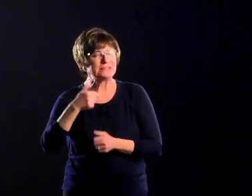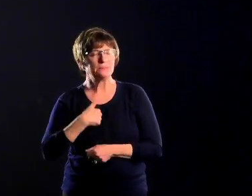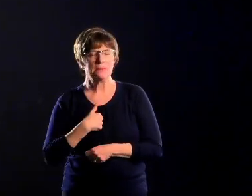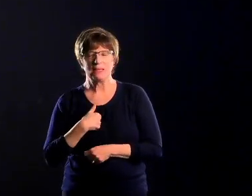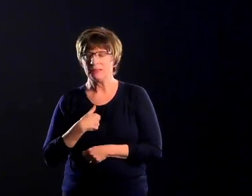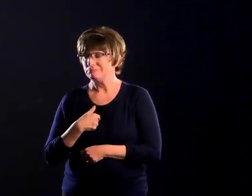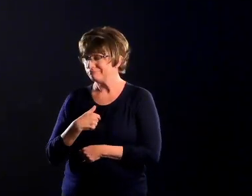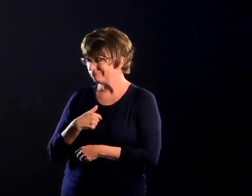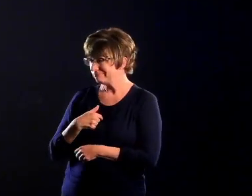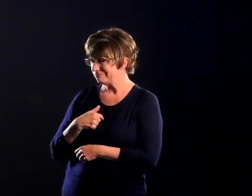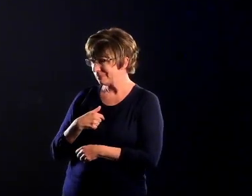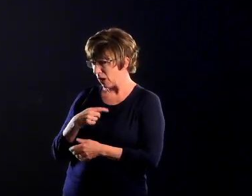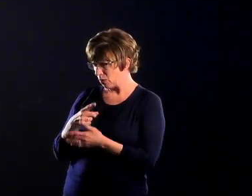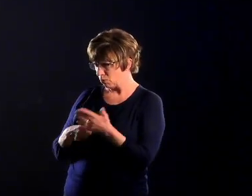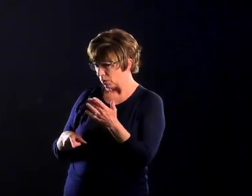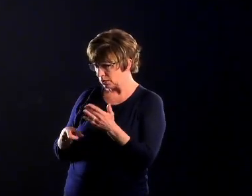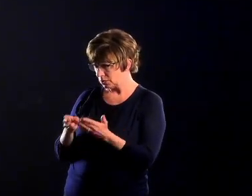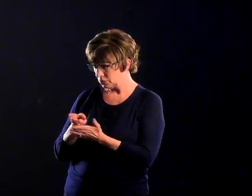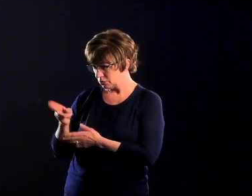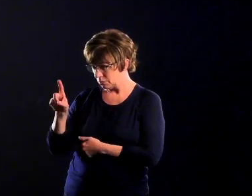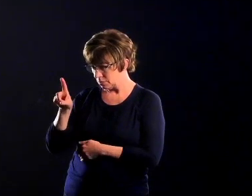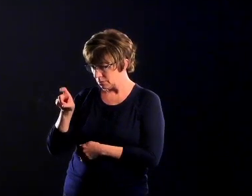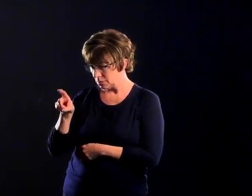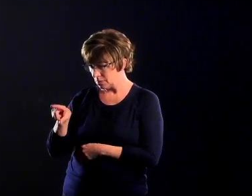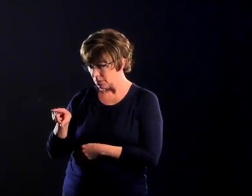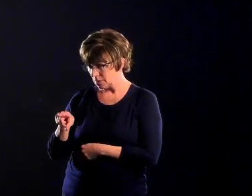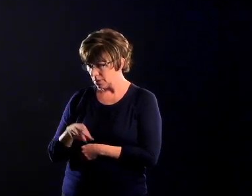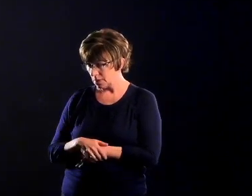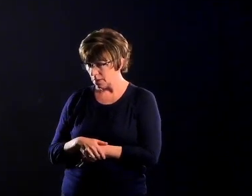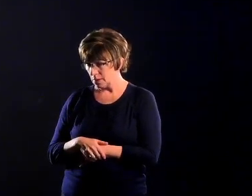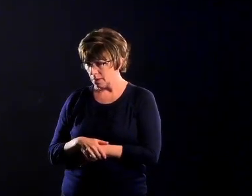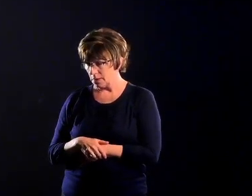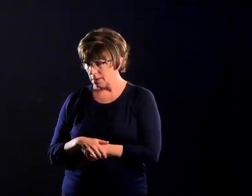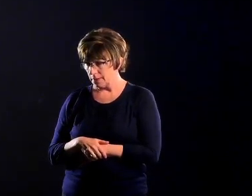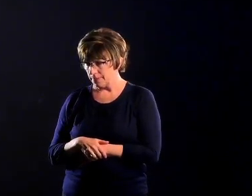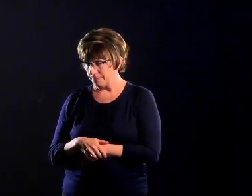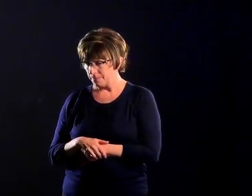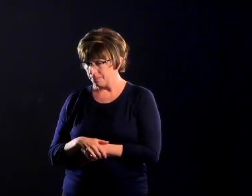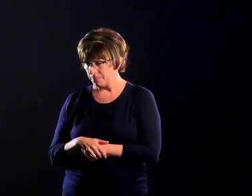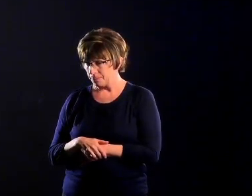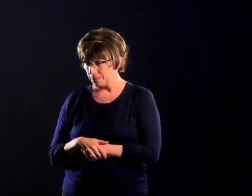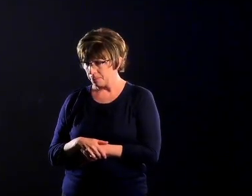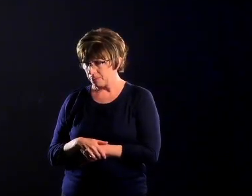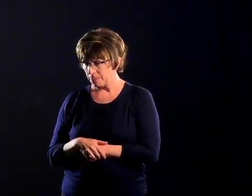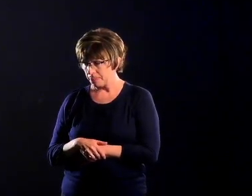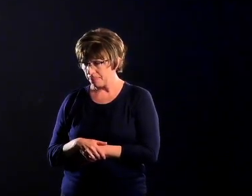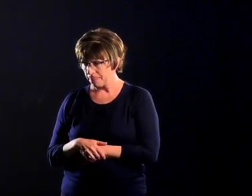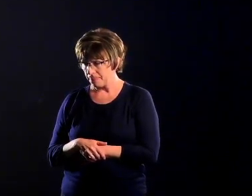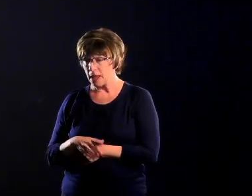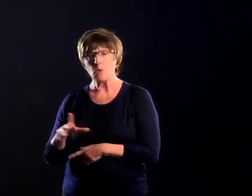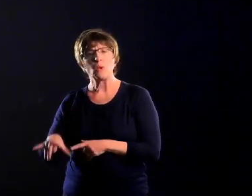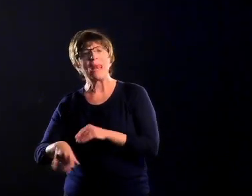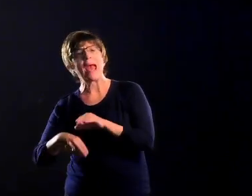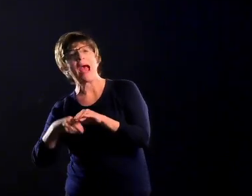Pilate retorts back, "What is truth?" With this, he went out again to the Jews gathered there and said, "I